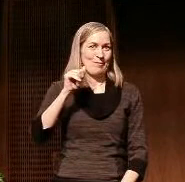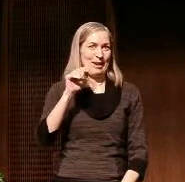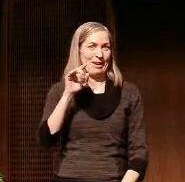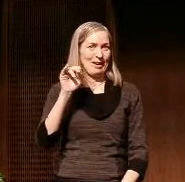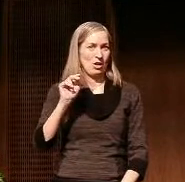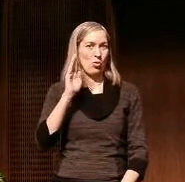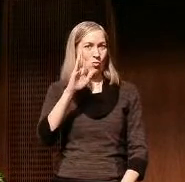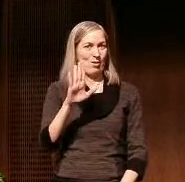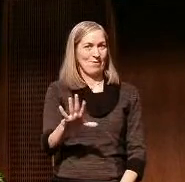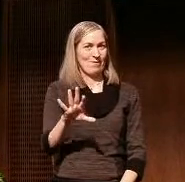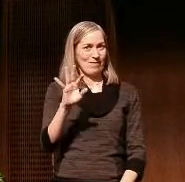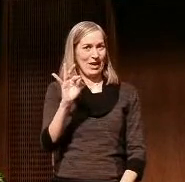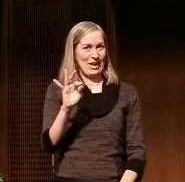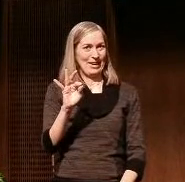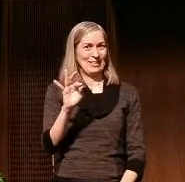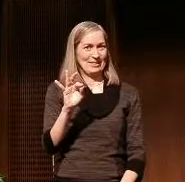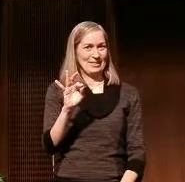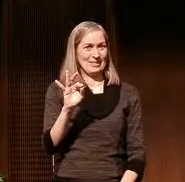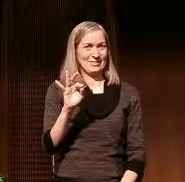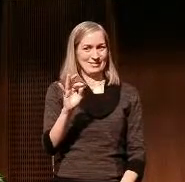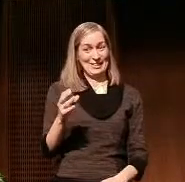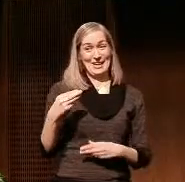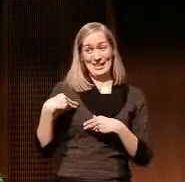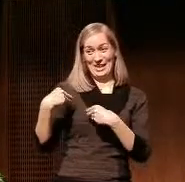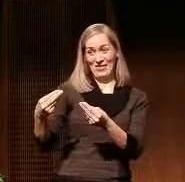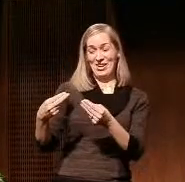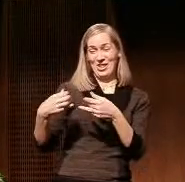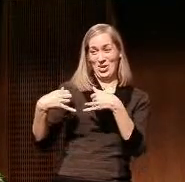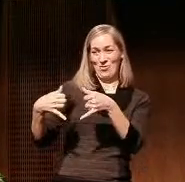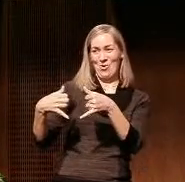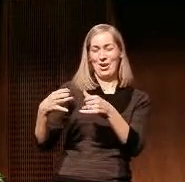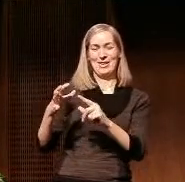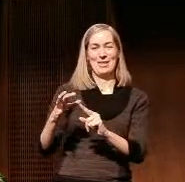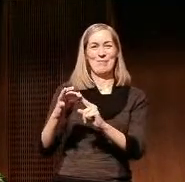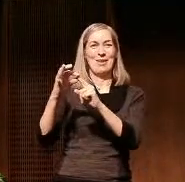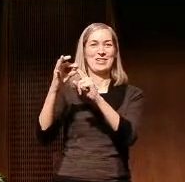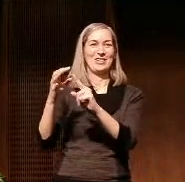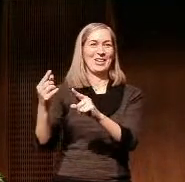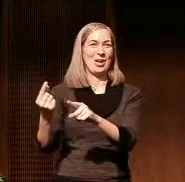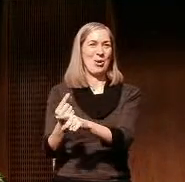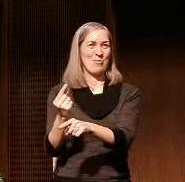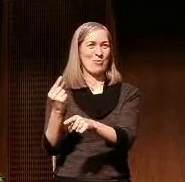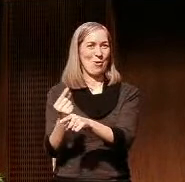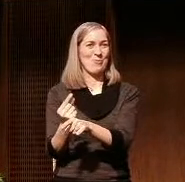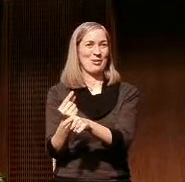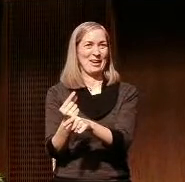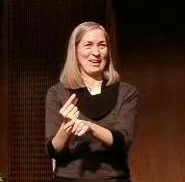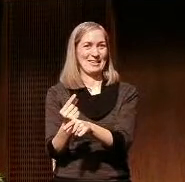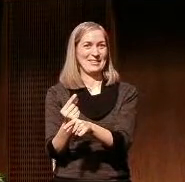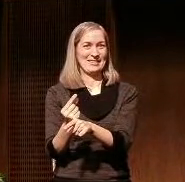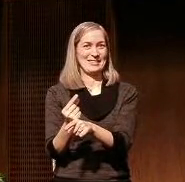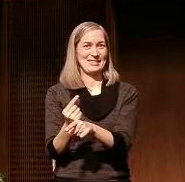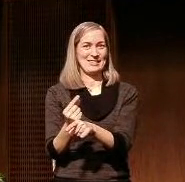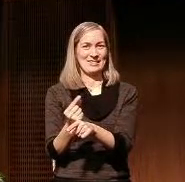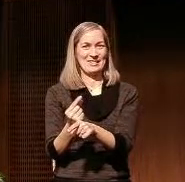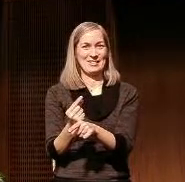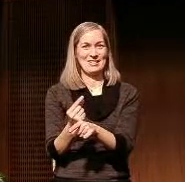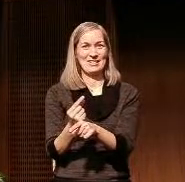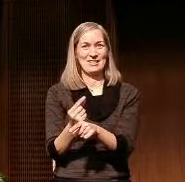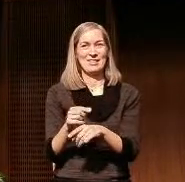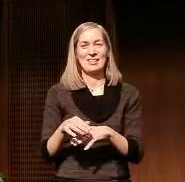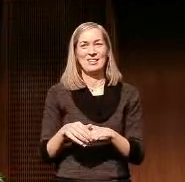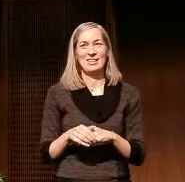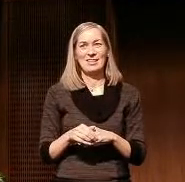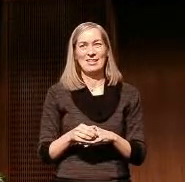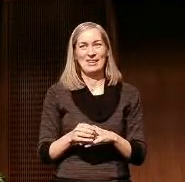placing of this award in his hand to be especially fitting. He has given the teachings and